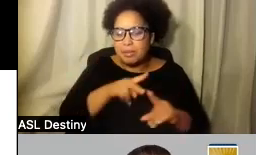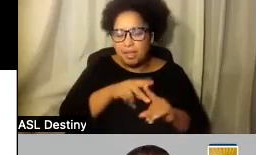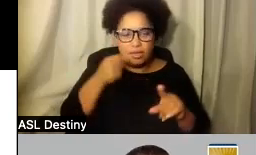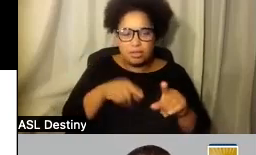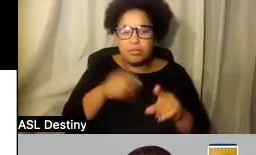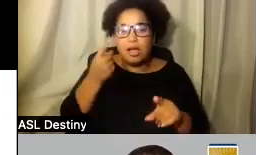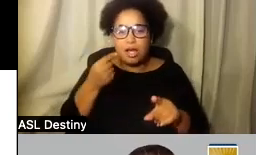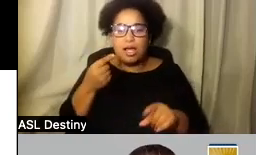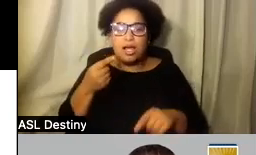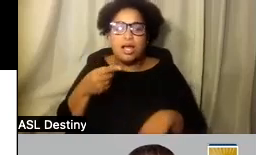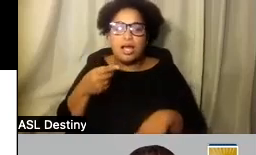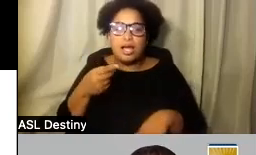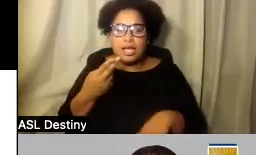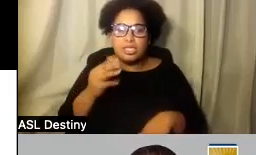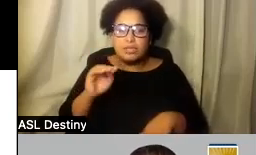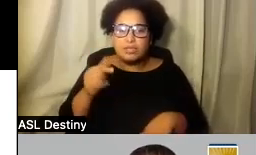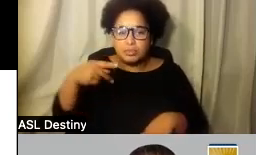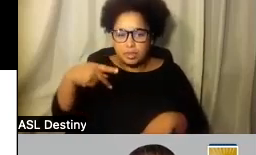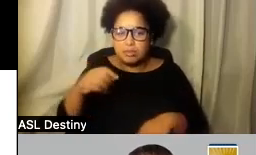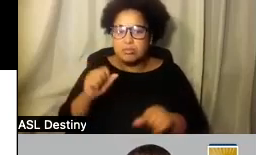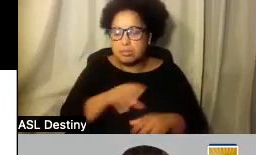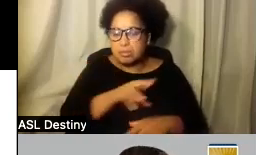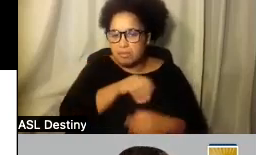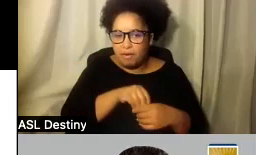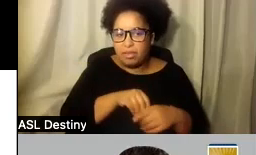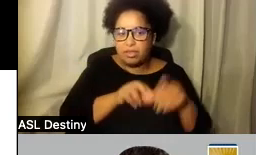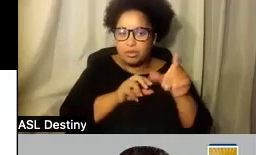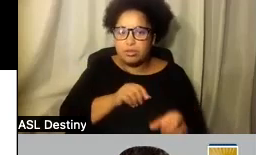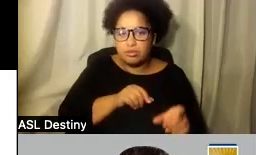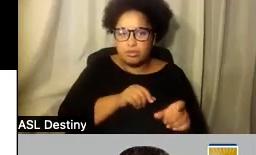involved, and probably one of the